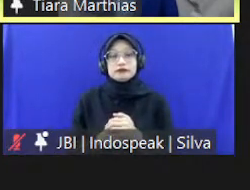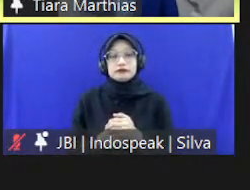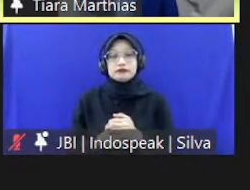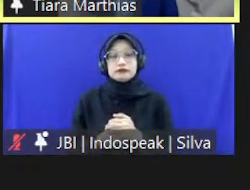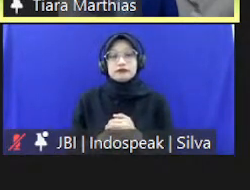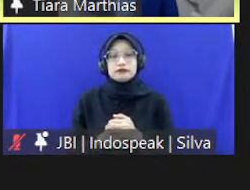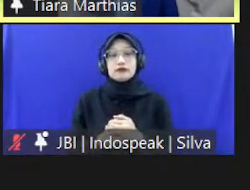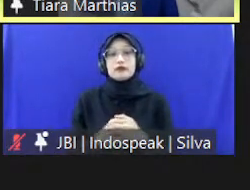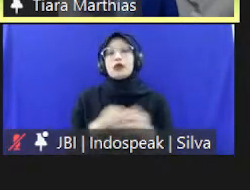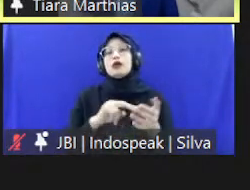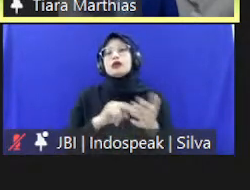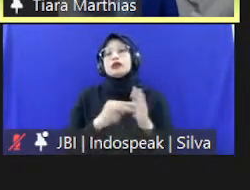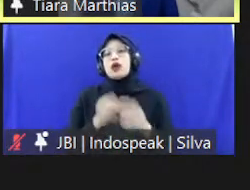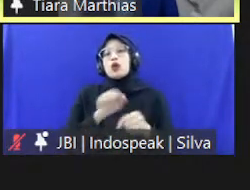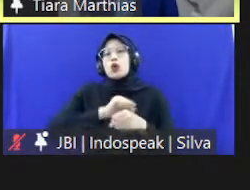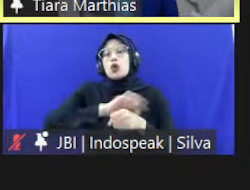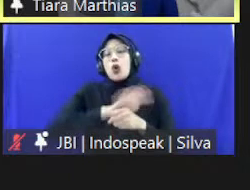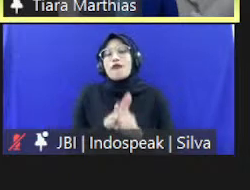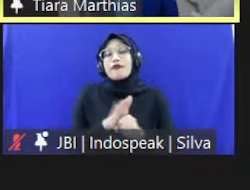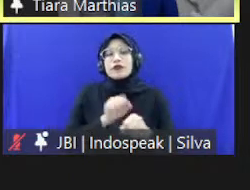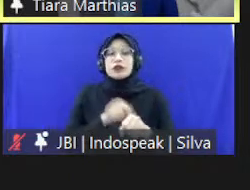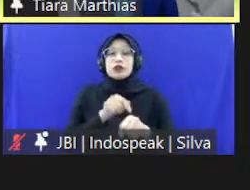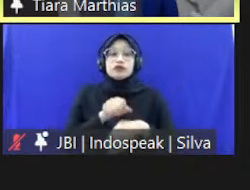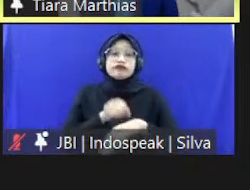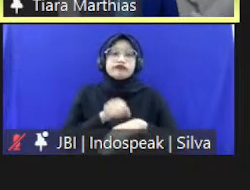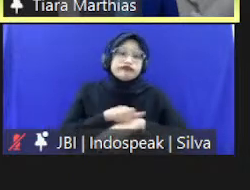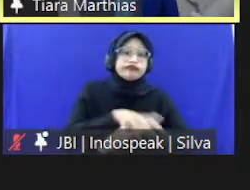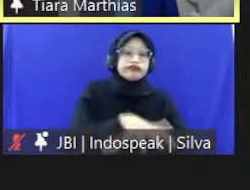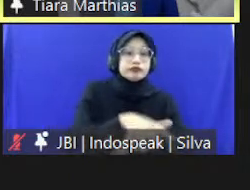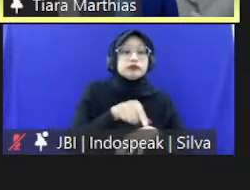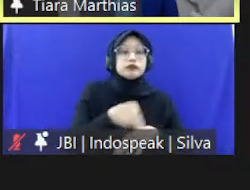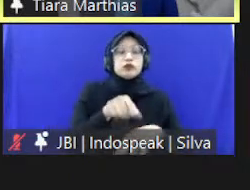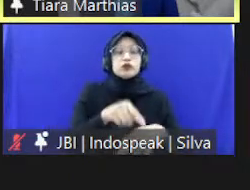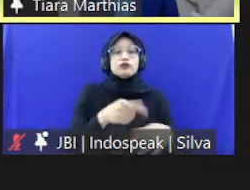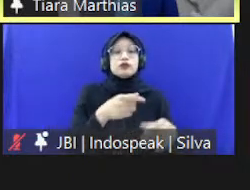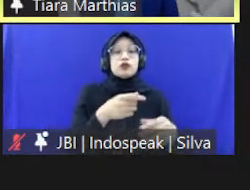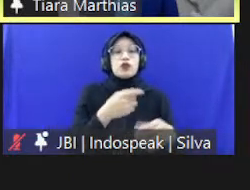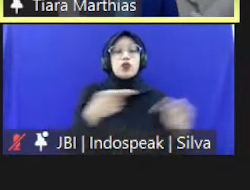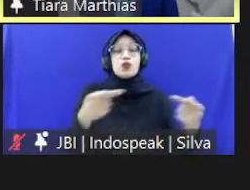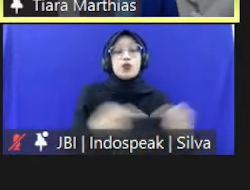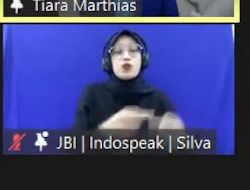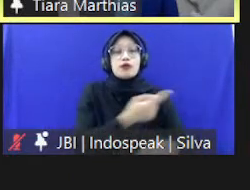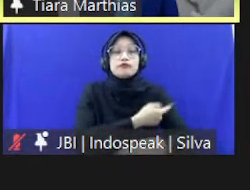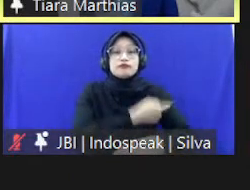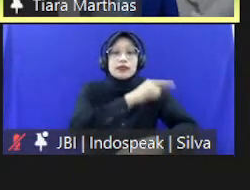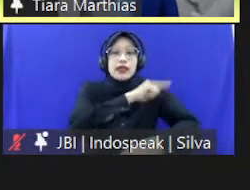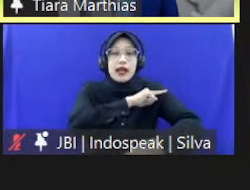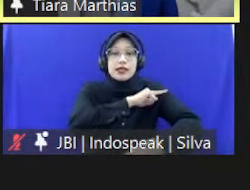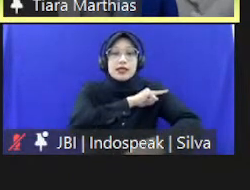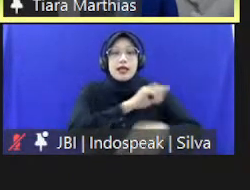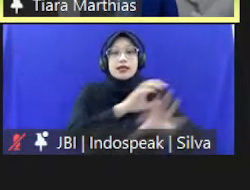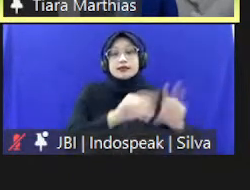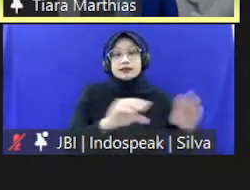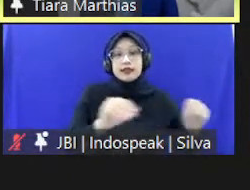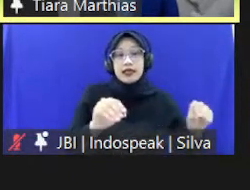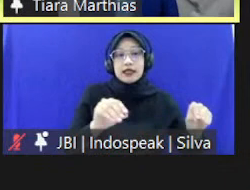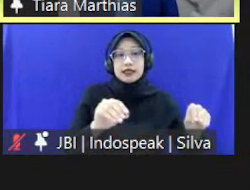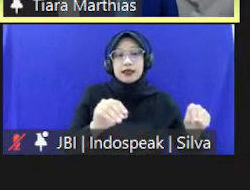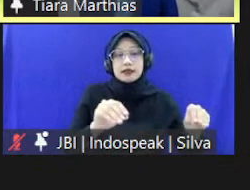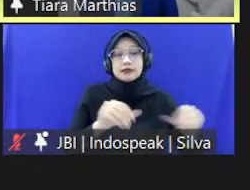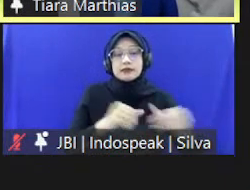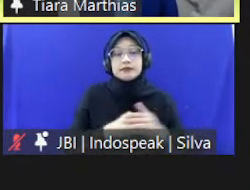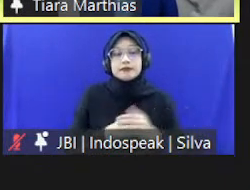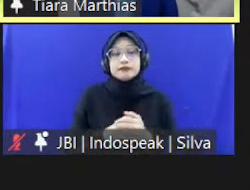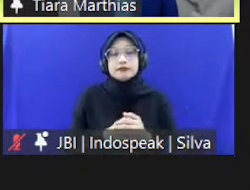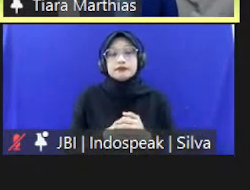human resource and for health and supply constraints, of course, with the high number of patients accessing the healthcare, and also they're confused